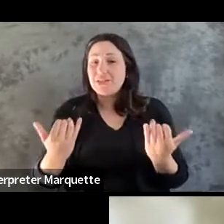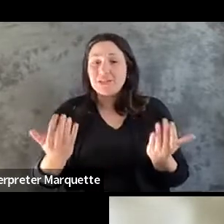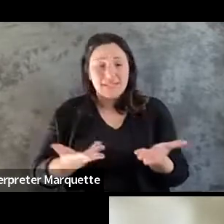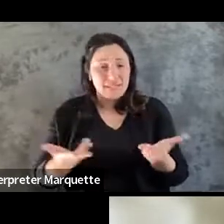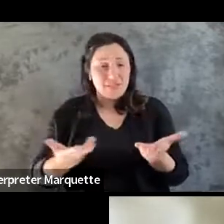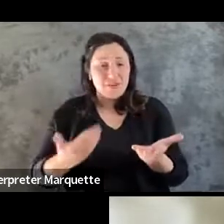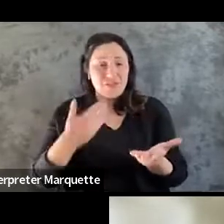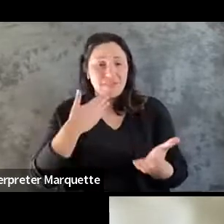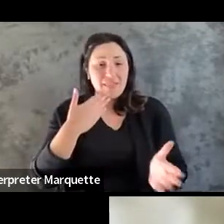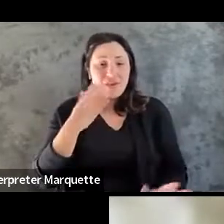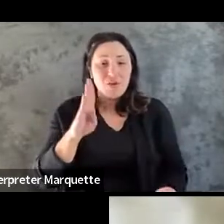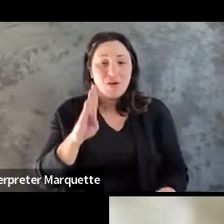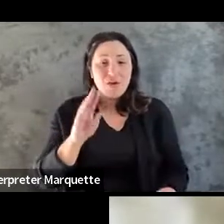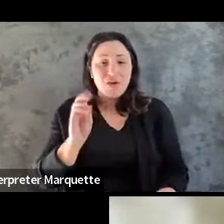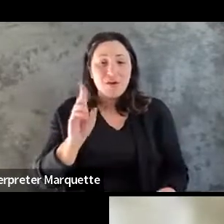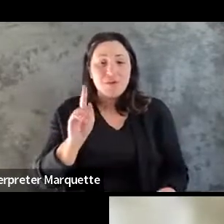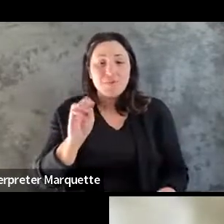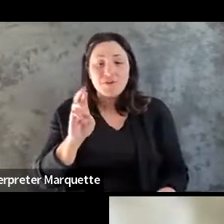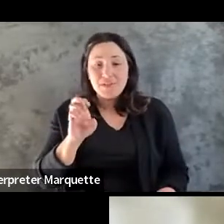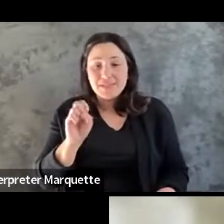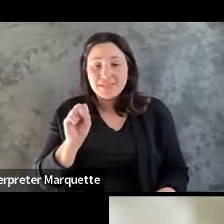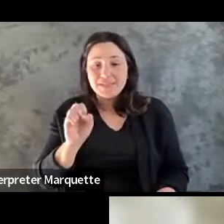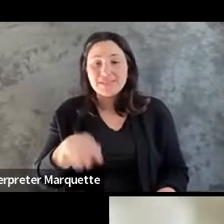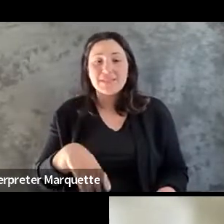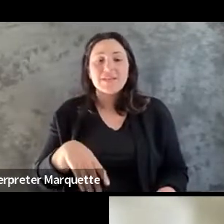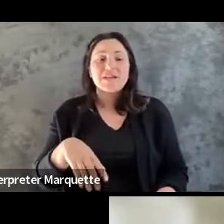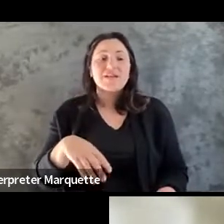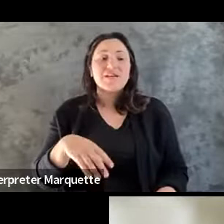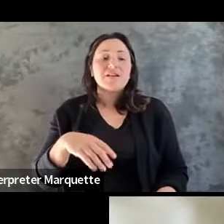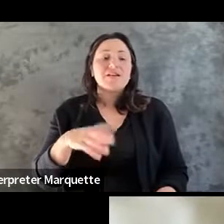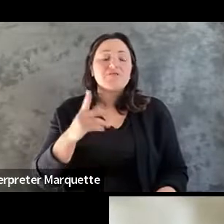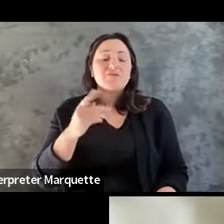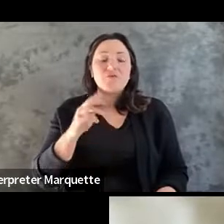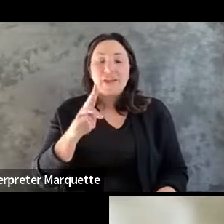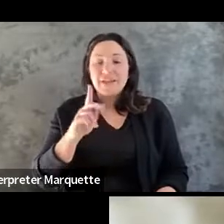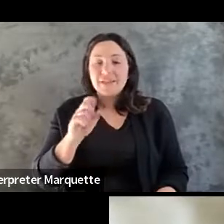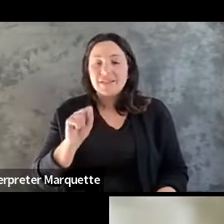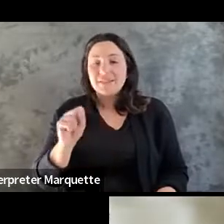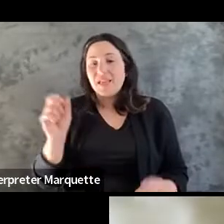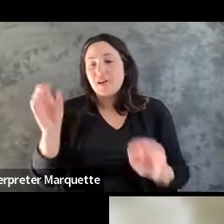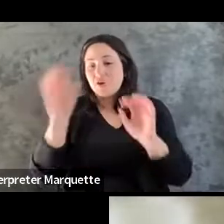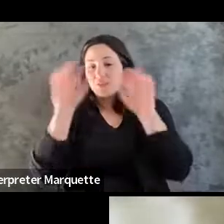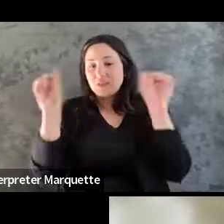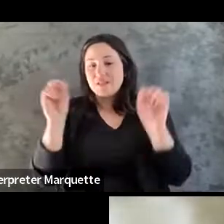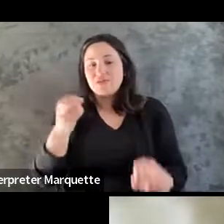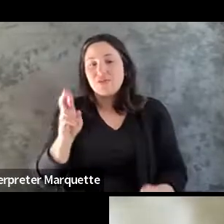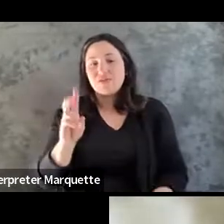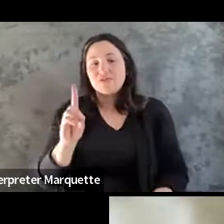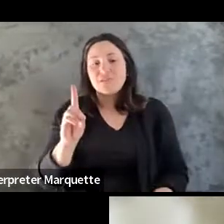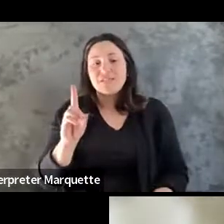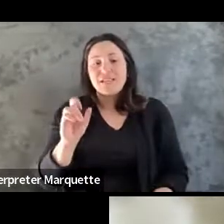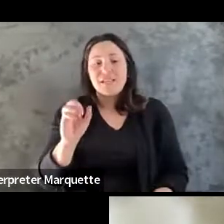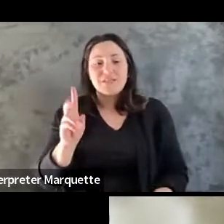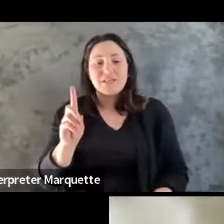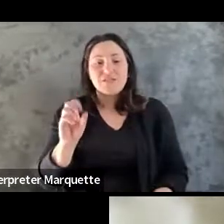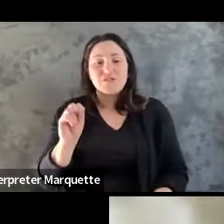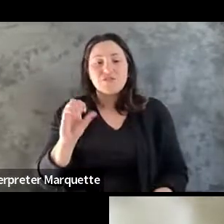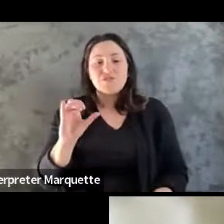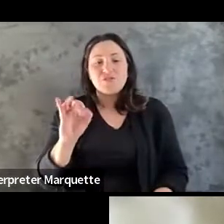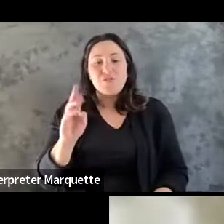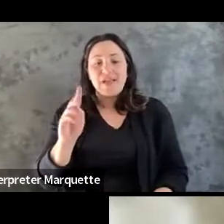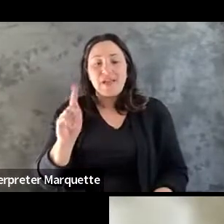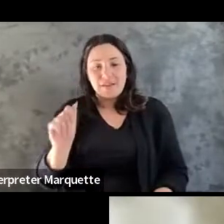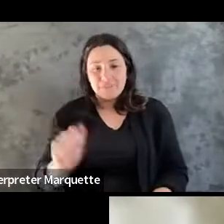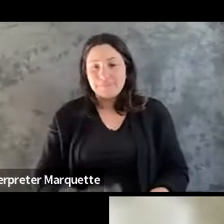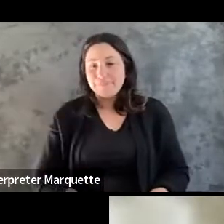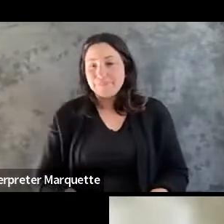Mrs. Bowders, Mr. Truckers, and our superintendent, Dr. David Sharetta. So I would like